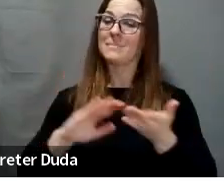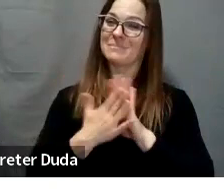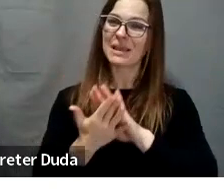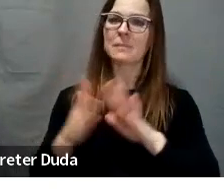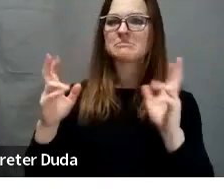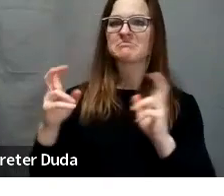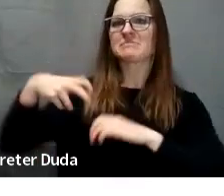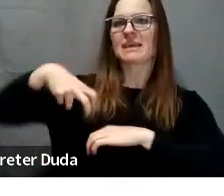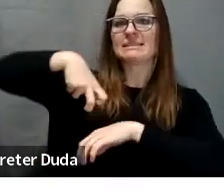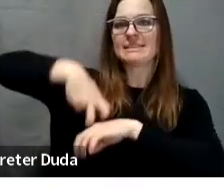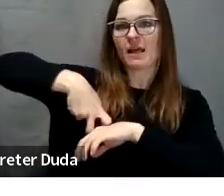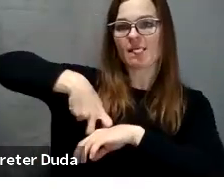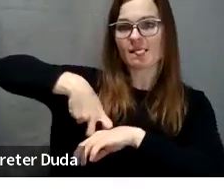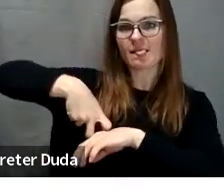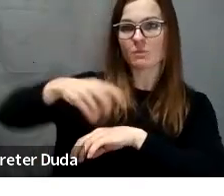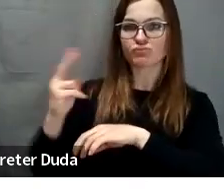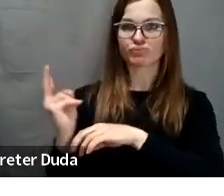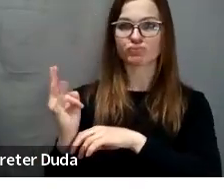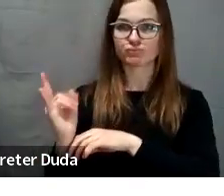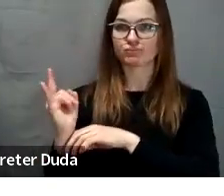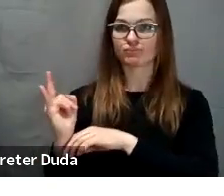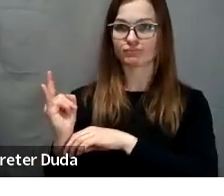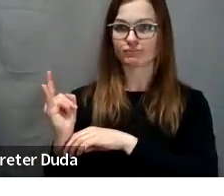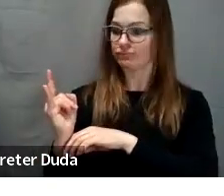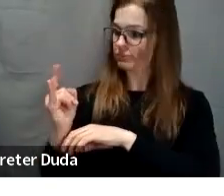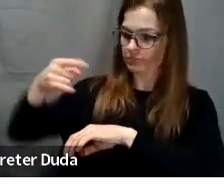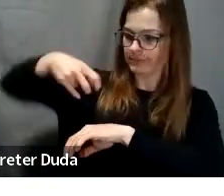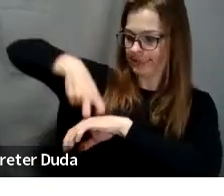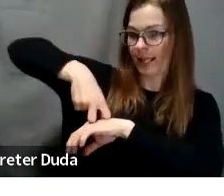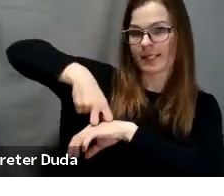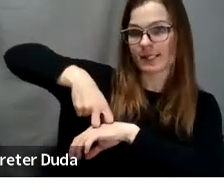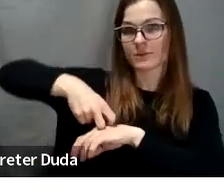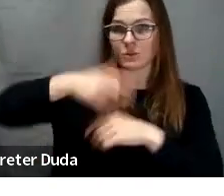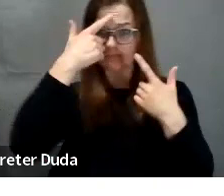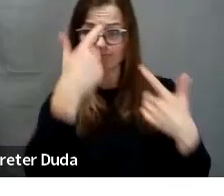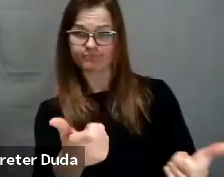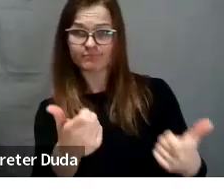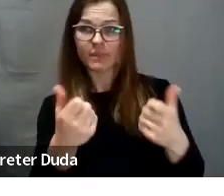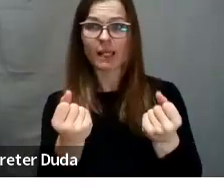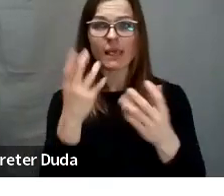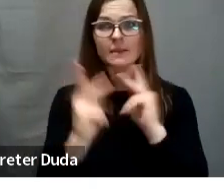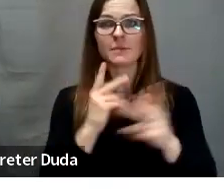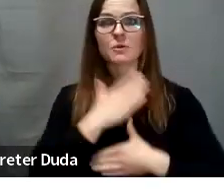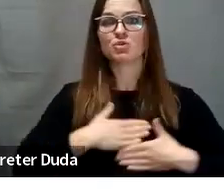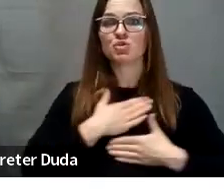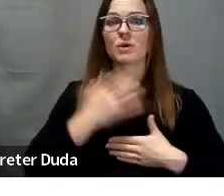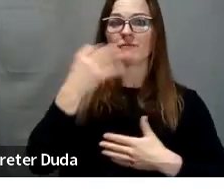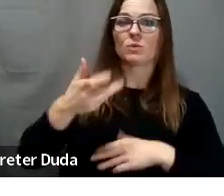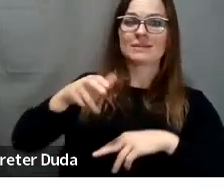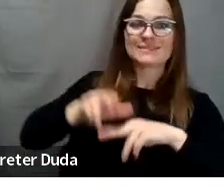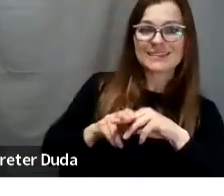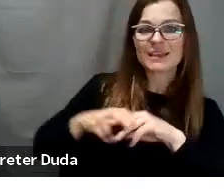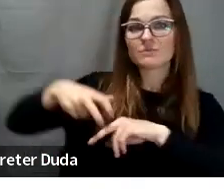option. And so a lot of folks like these because if you want to sit or if you need to get farther down on the ground, whatever it may